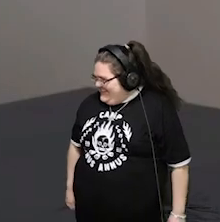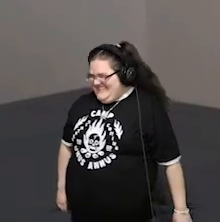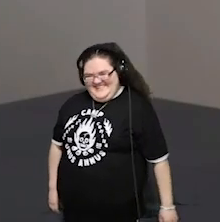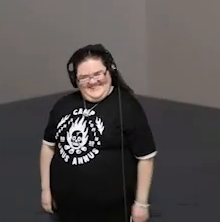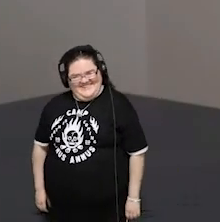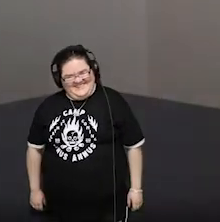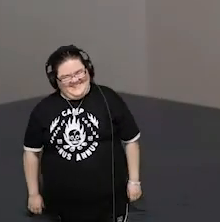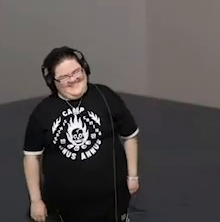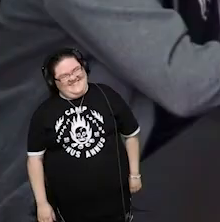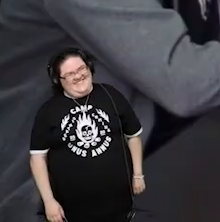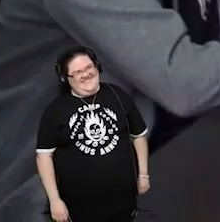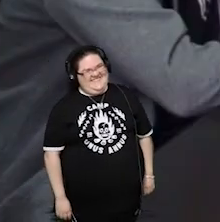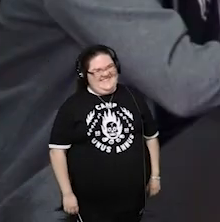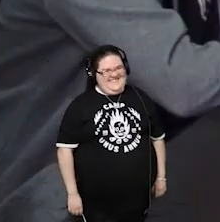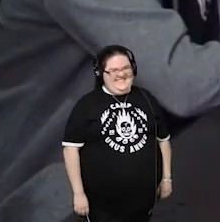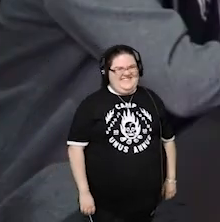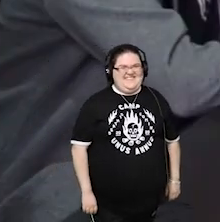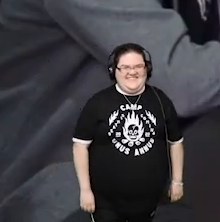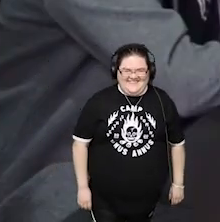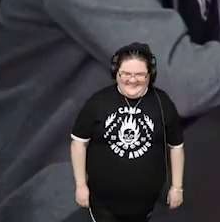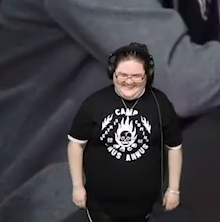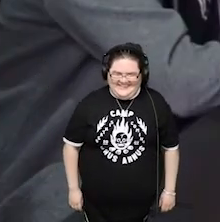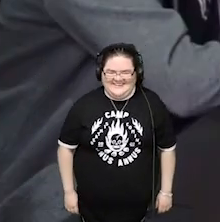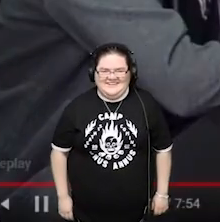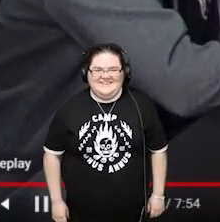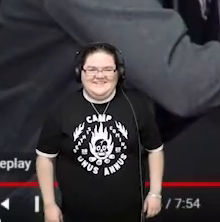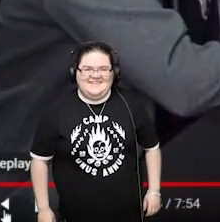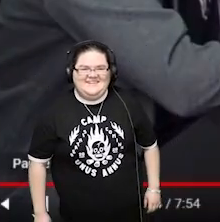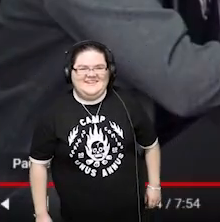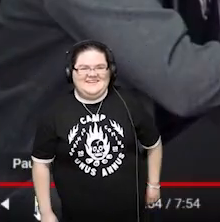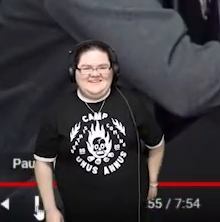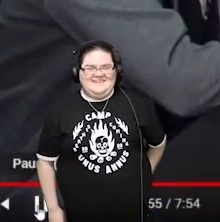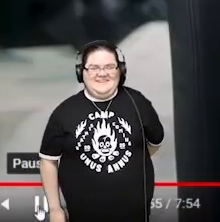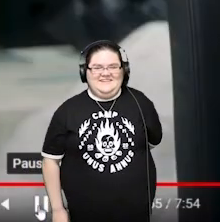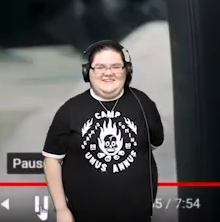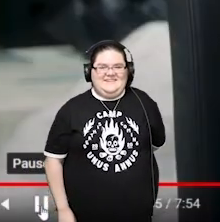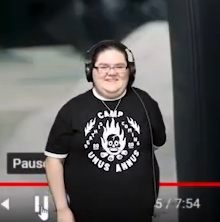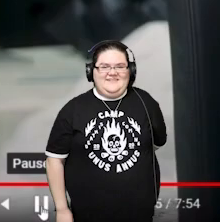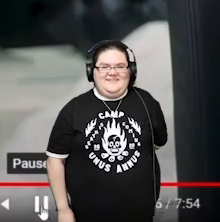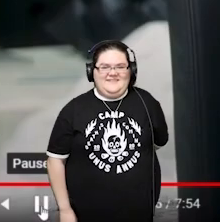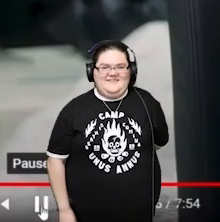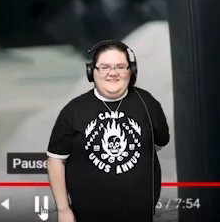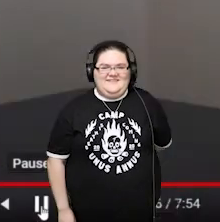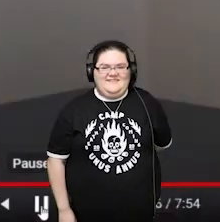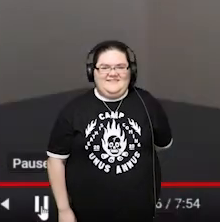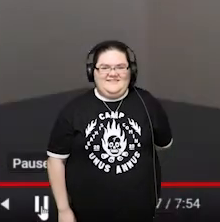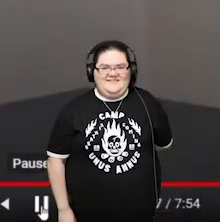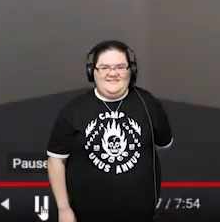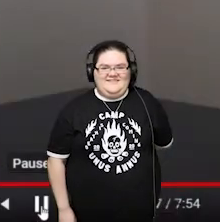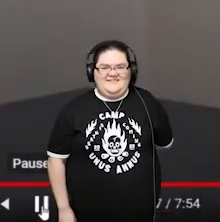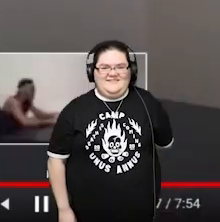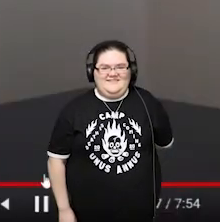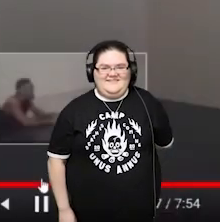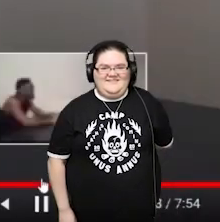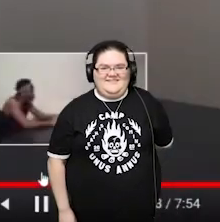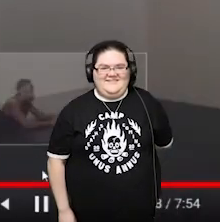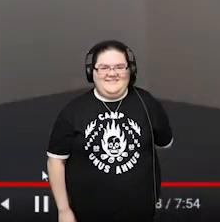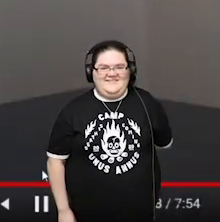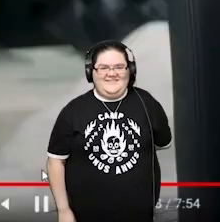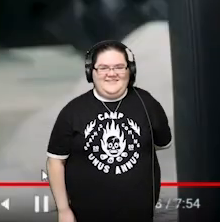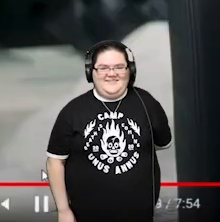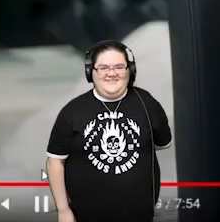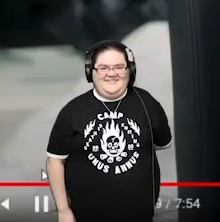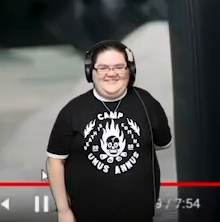attractive. What do you call a parallelogram that's also your homie? I don't know, what do you call it?